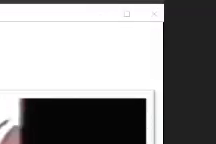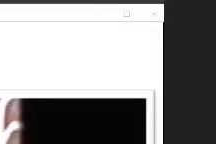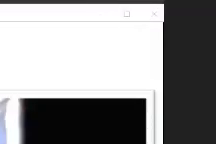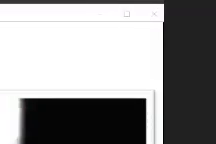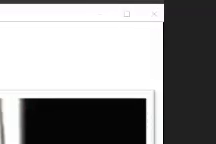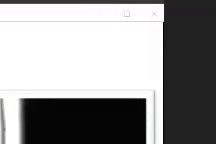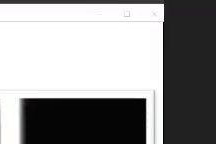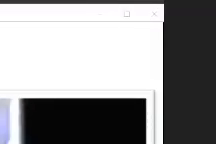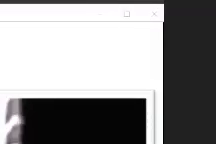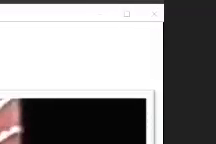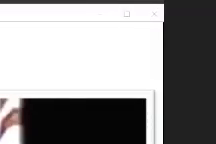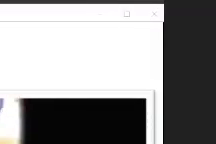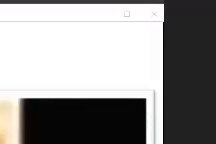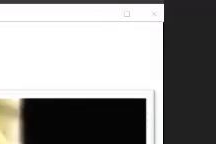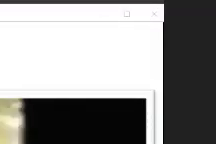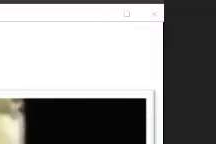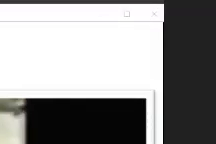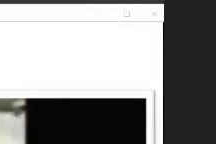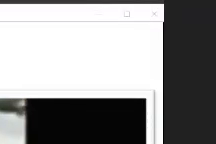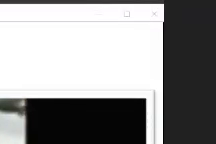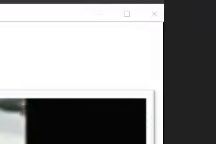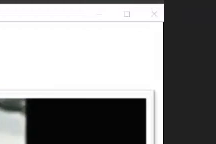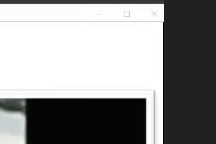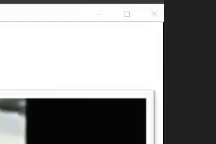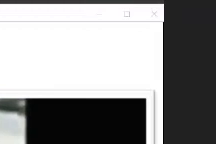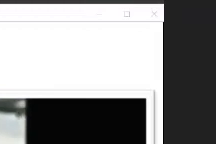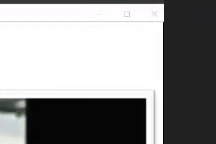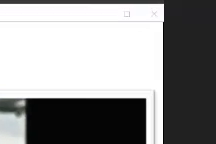together, there is nothing that we can't accomplish.